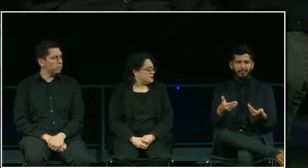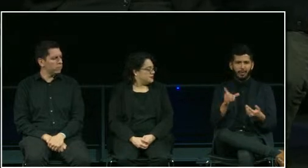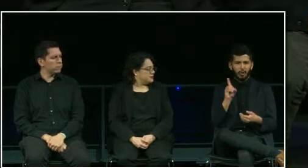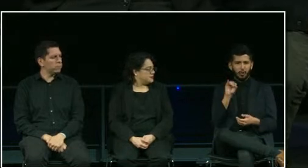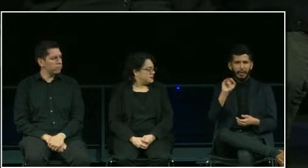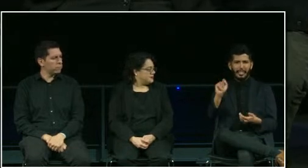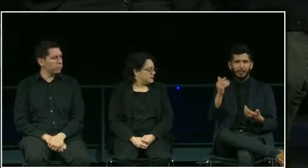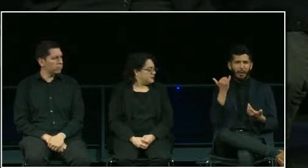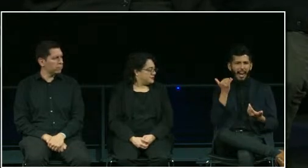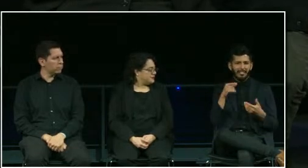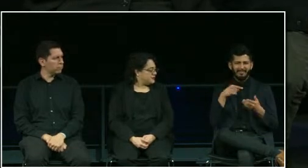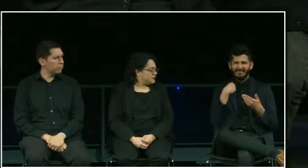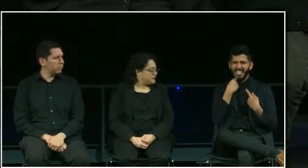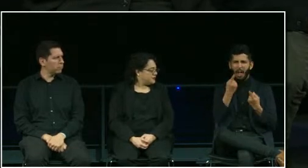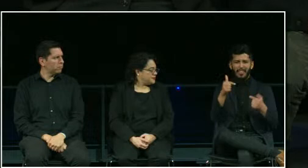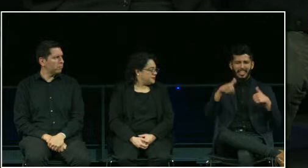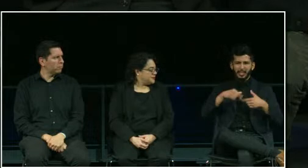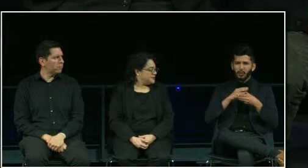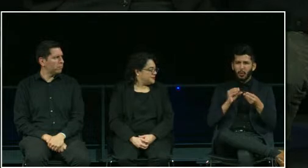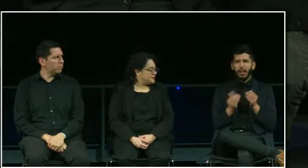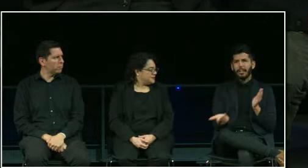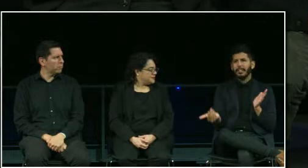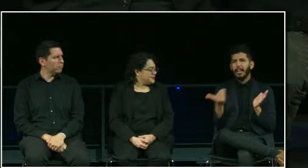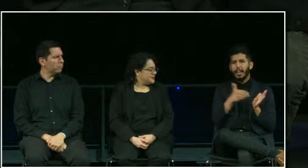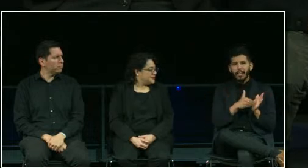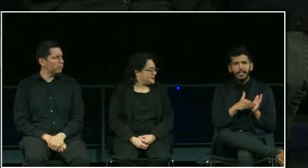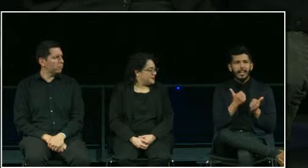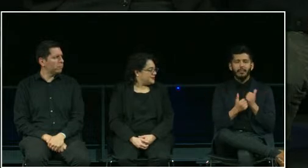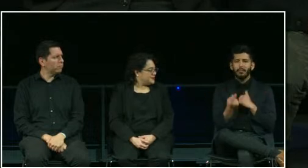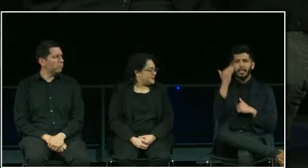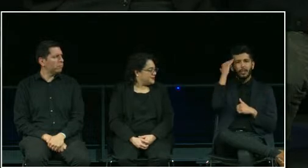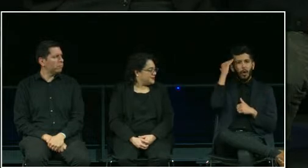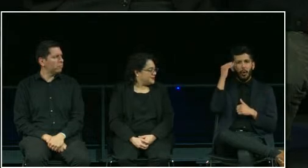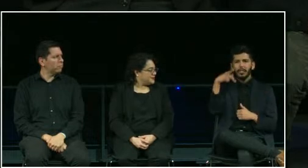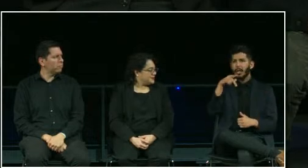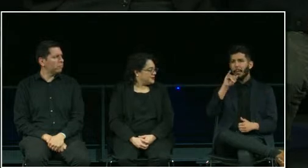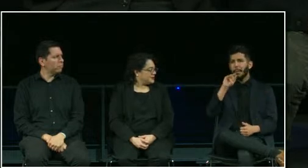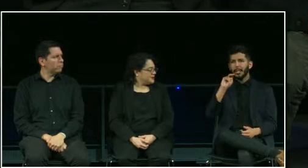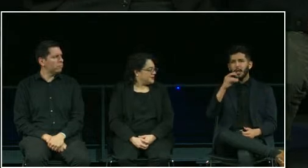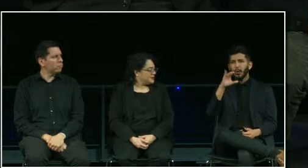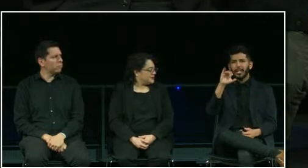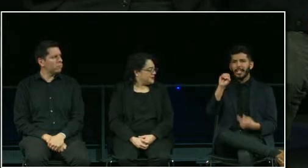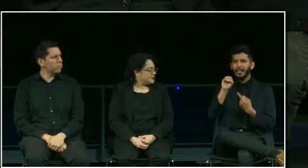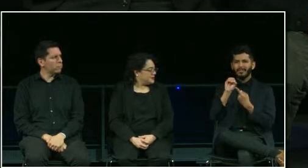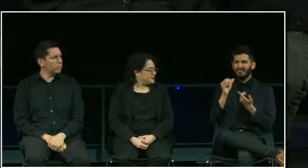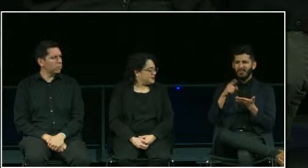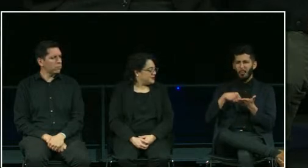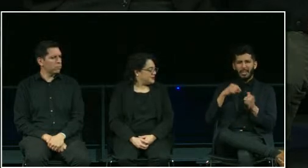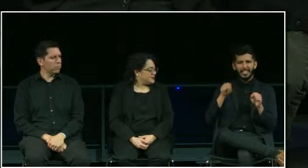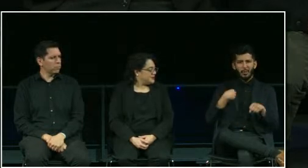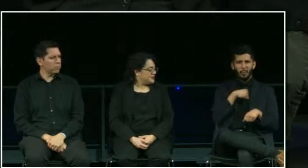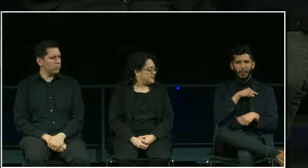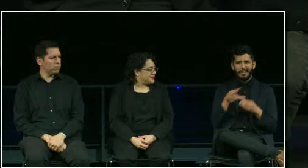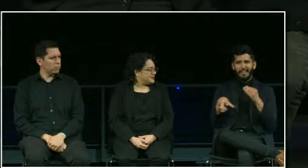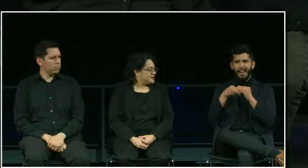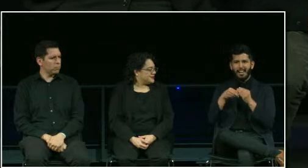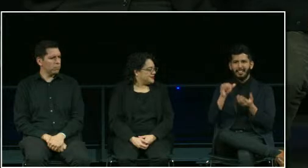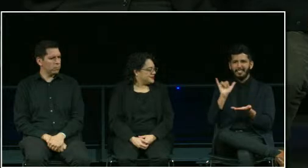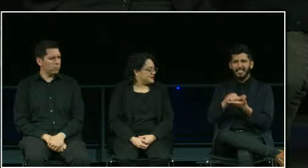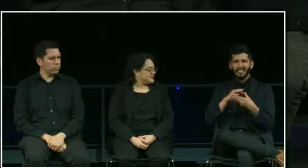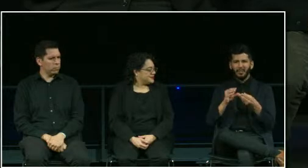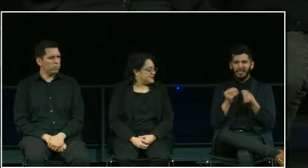again? Everybody knows Pinocchio. You know, what do we have to say that's new about it? And